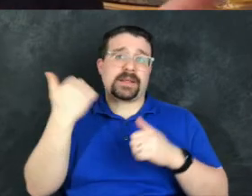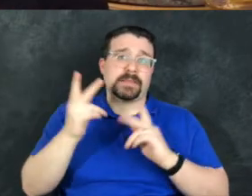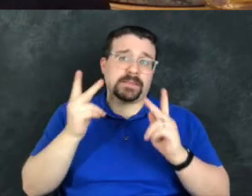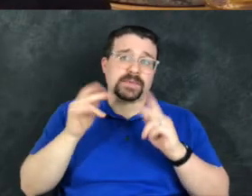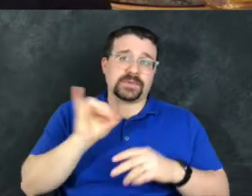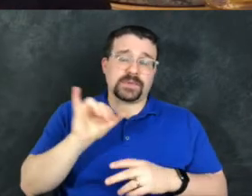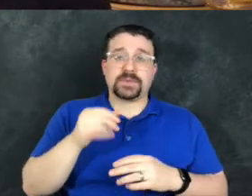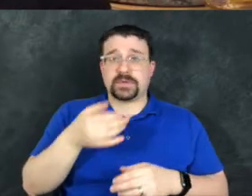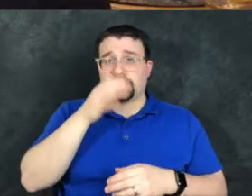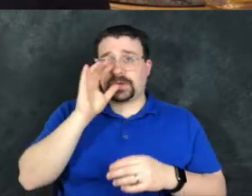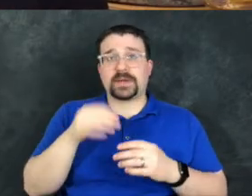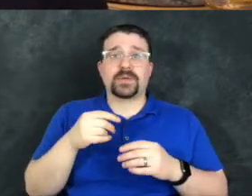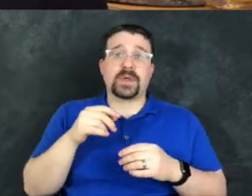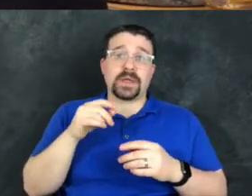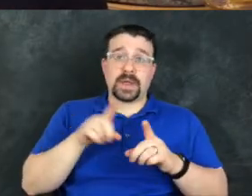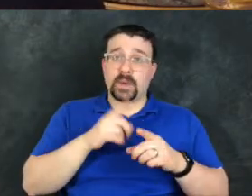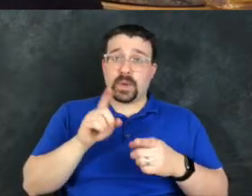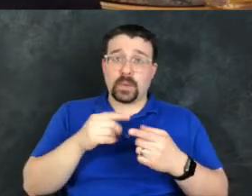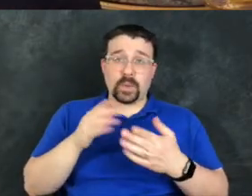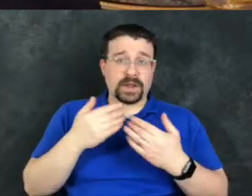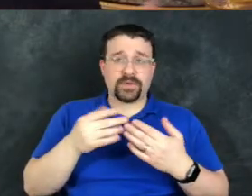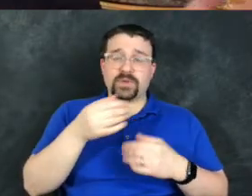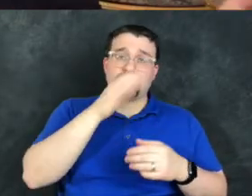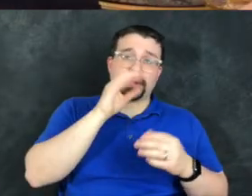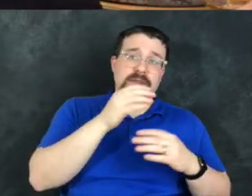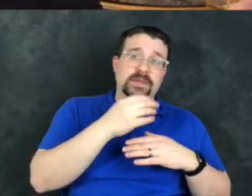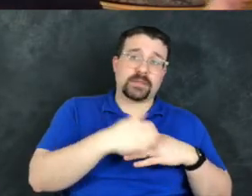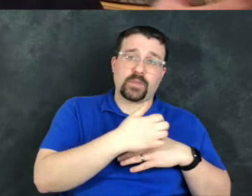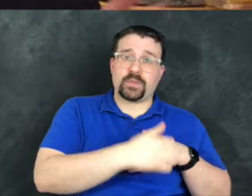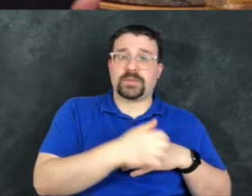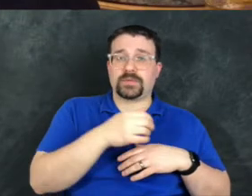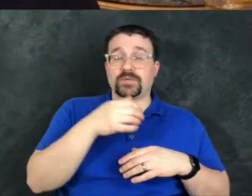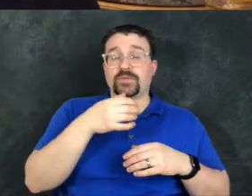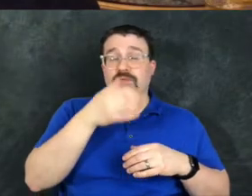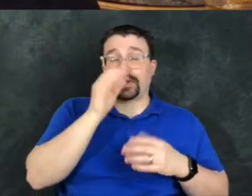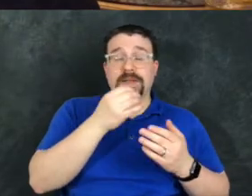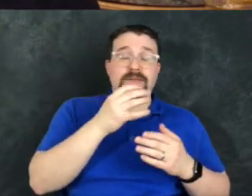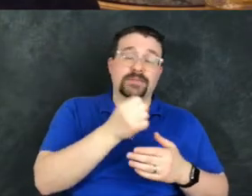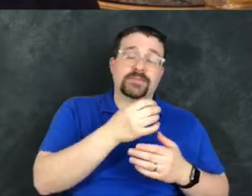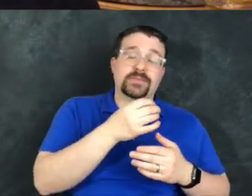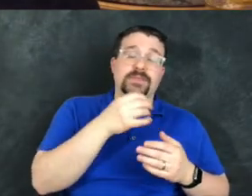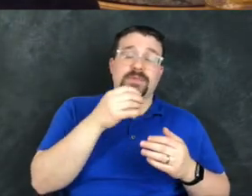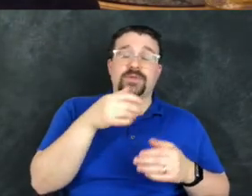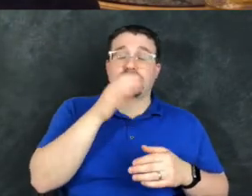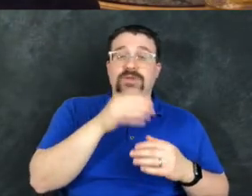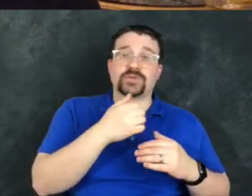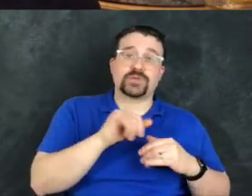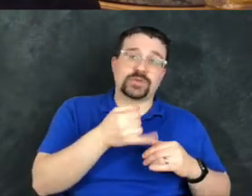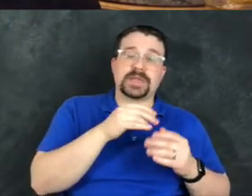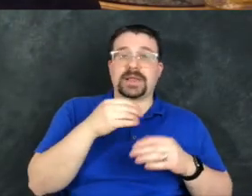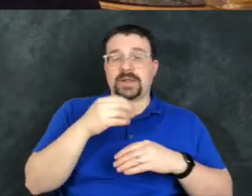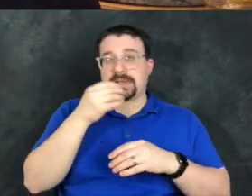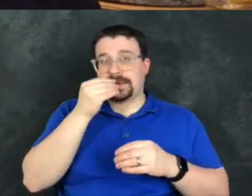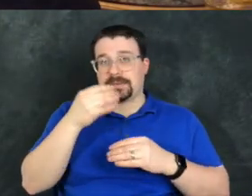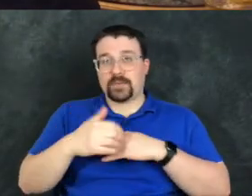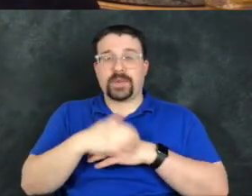for you and for many. Take and drink, and as often as you eat of the loaf and drink of the cup, this do in